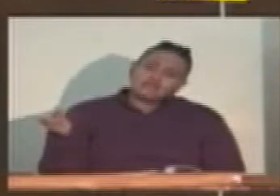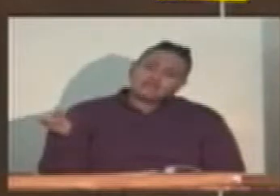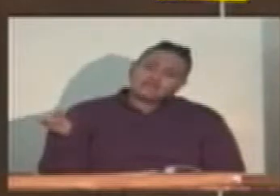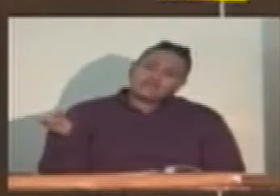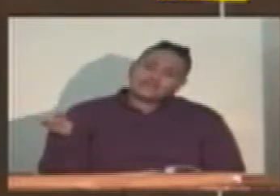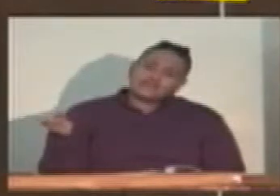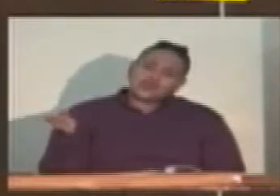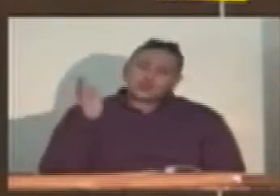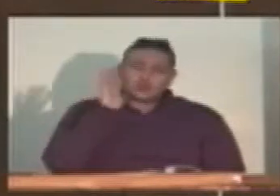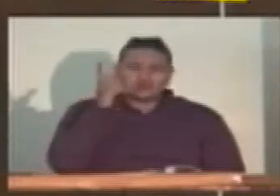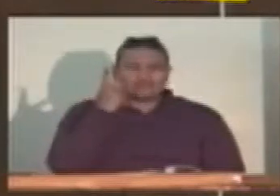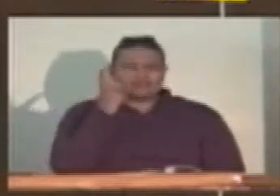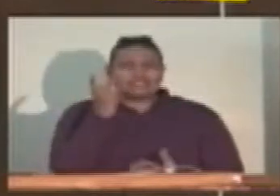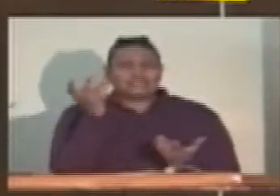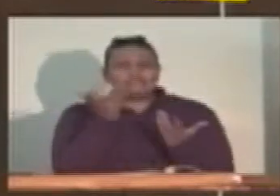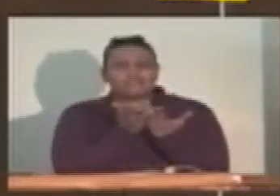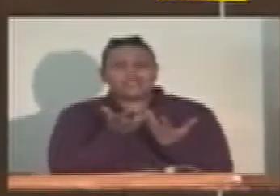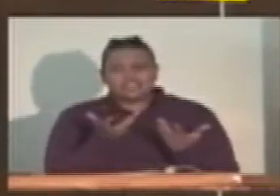would see fit